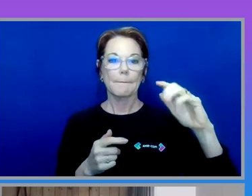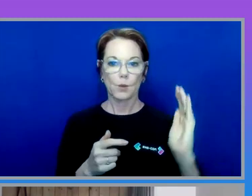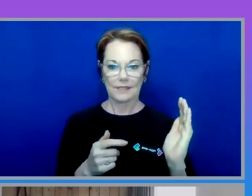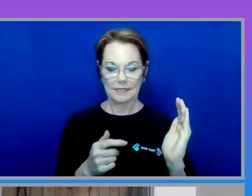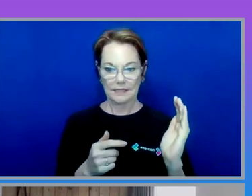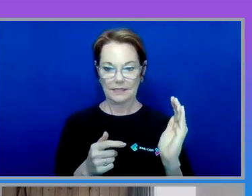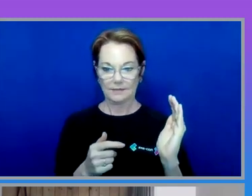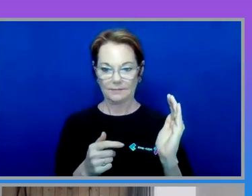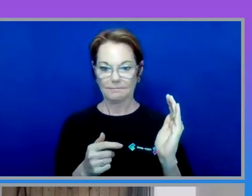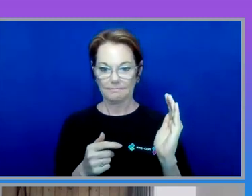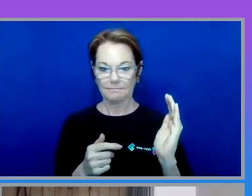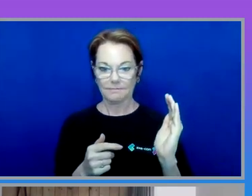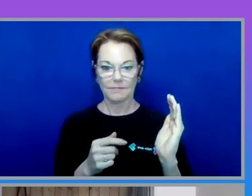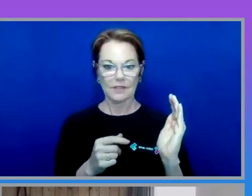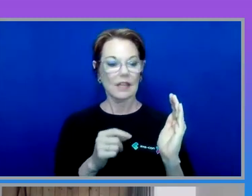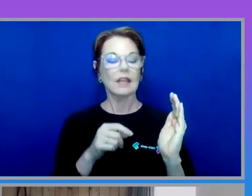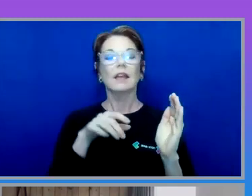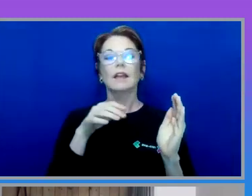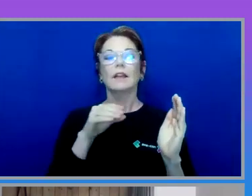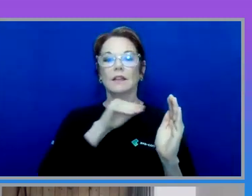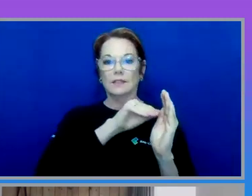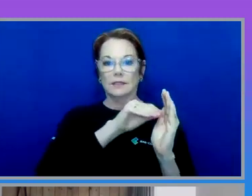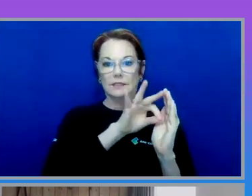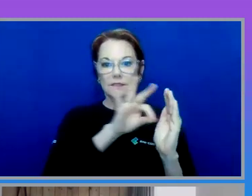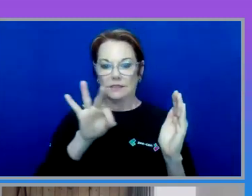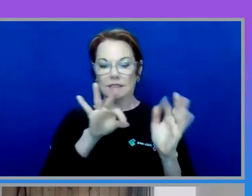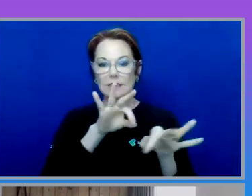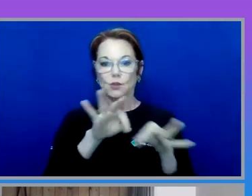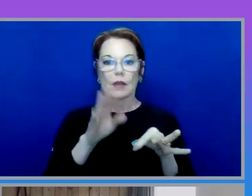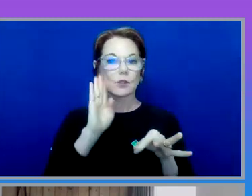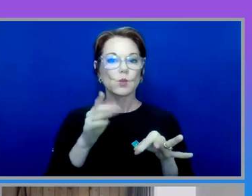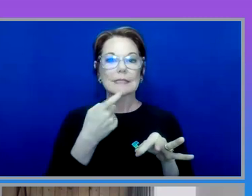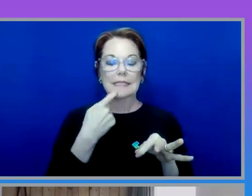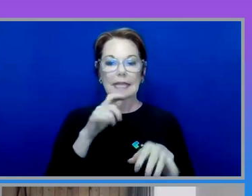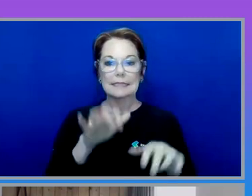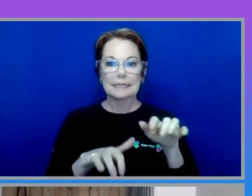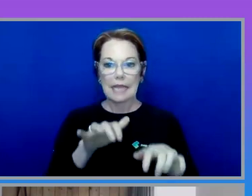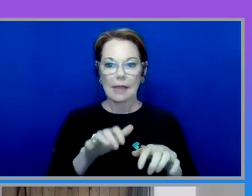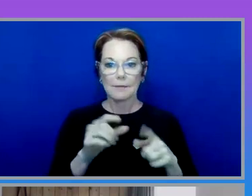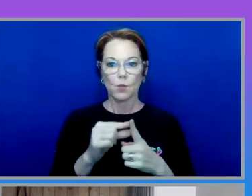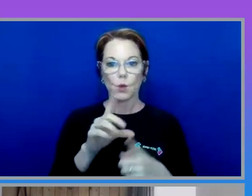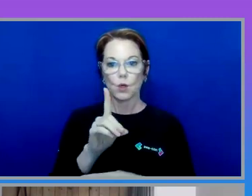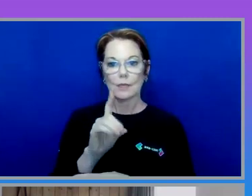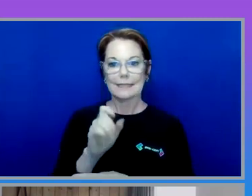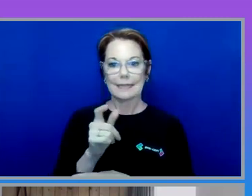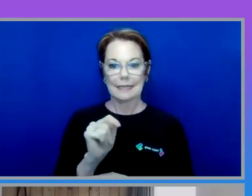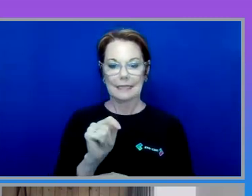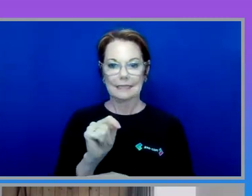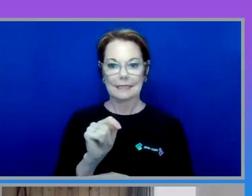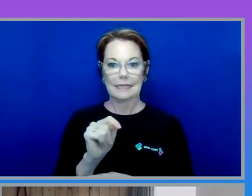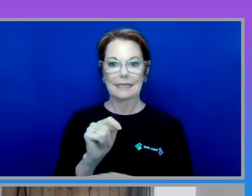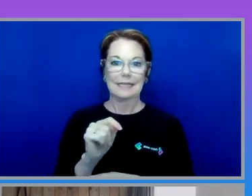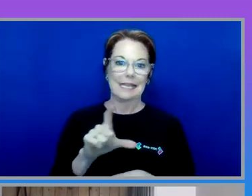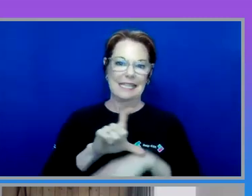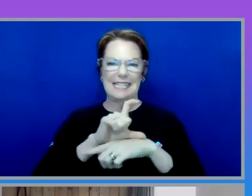the instructions will say type delete, all caps and parentheses,